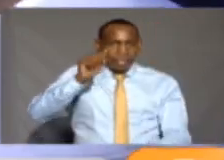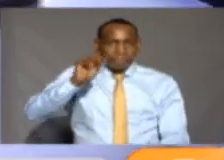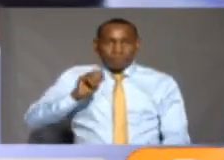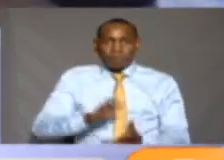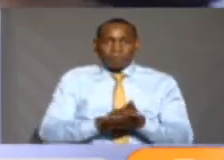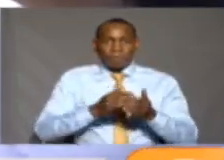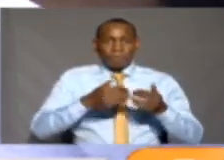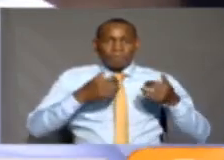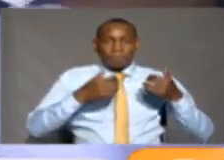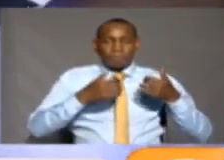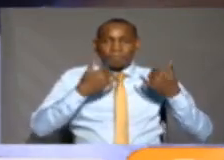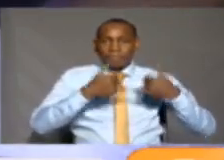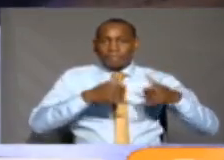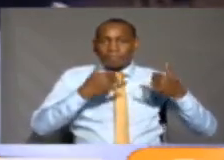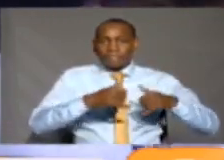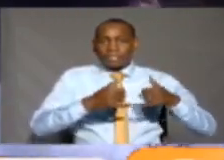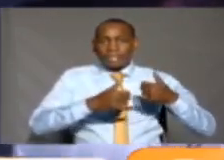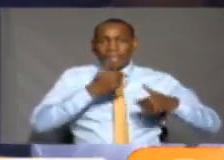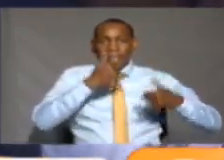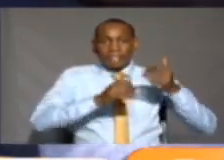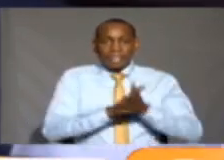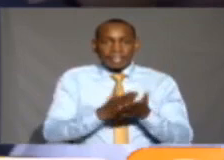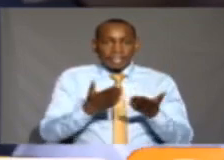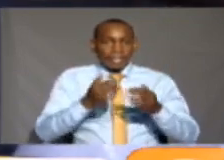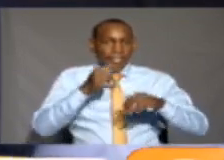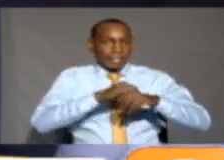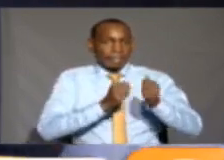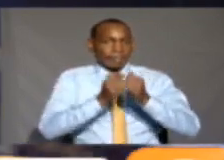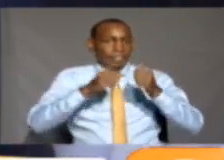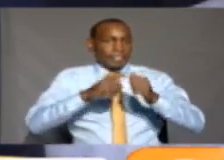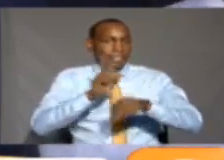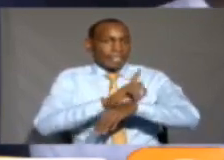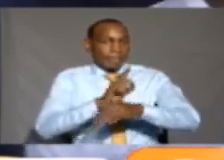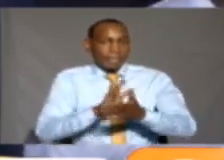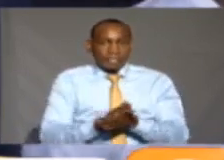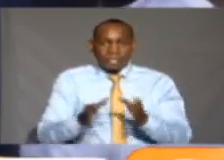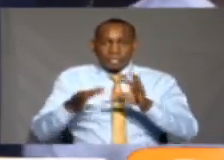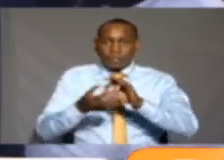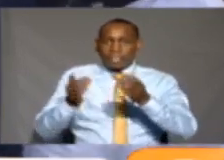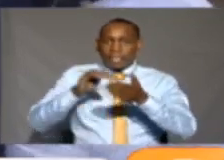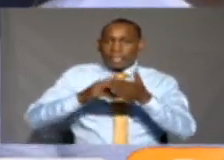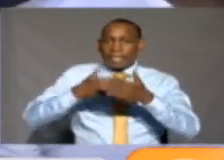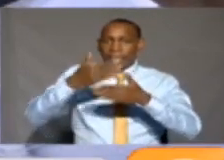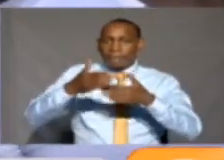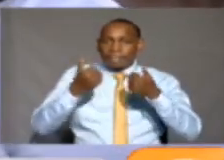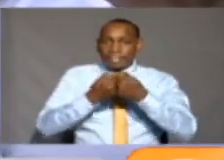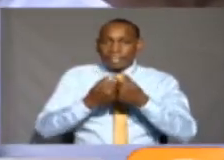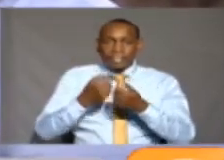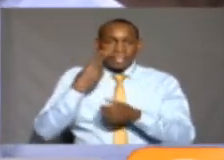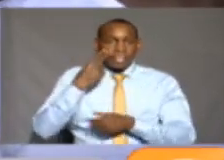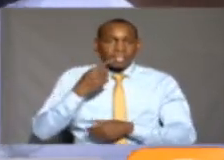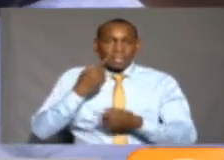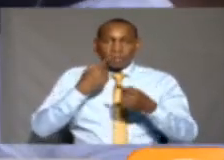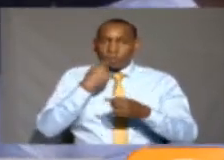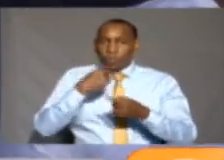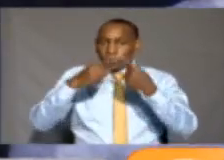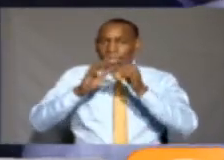The game is on. I think 10 minutes into the game. We are doing now our 16 minutes. We'll join you again after the game and we'll see who's winning.